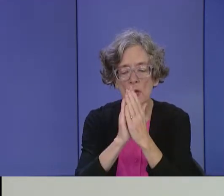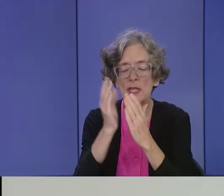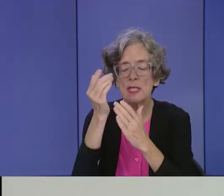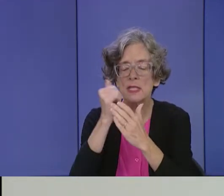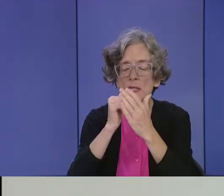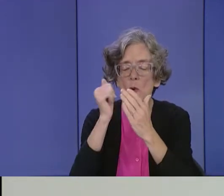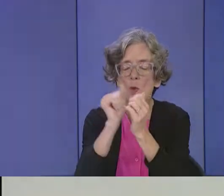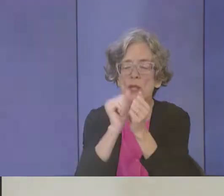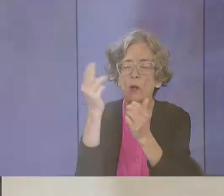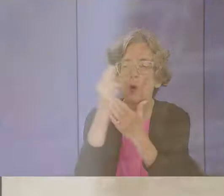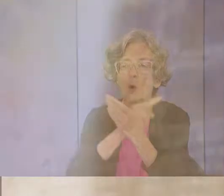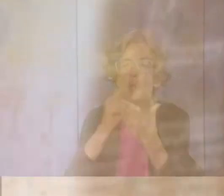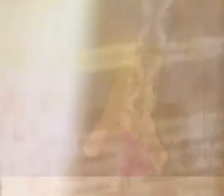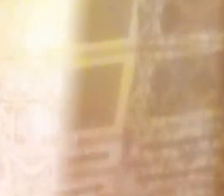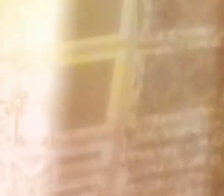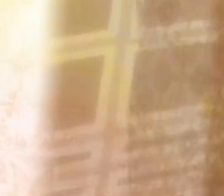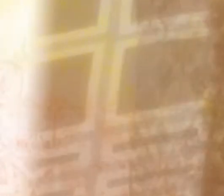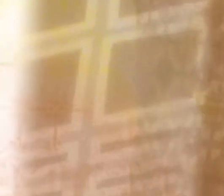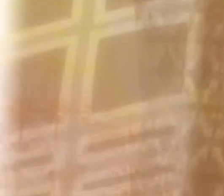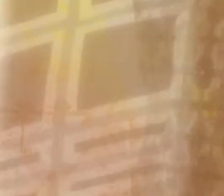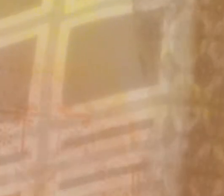name. Amen.